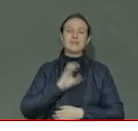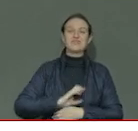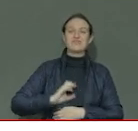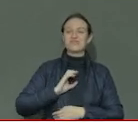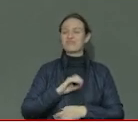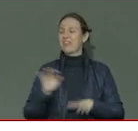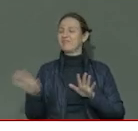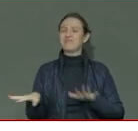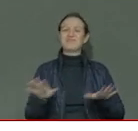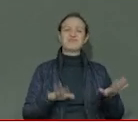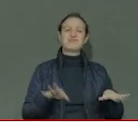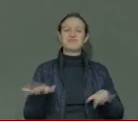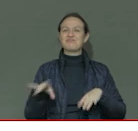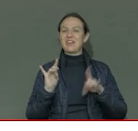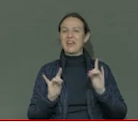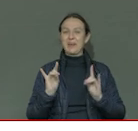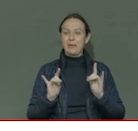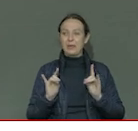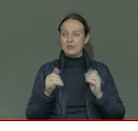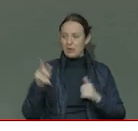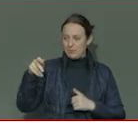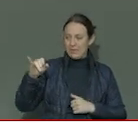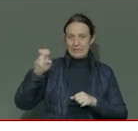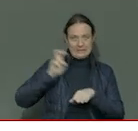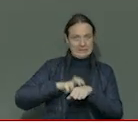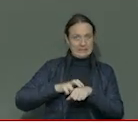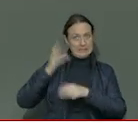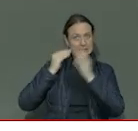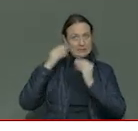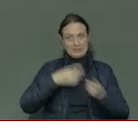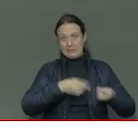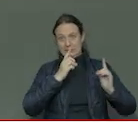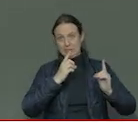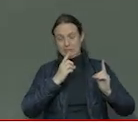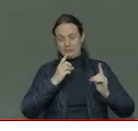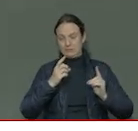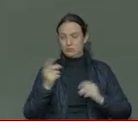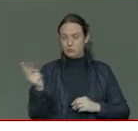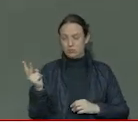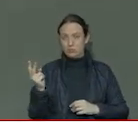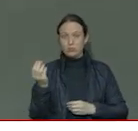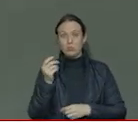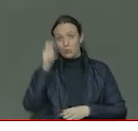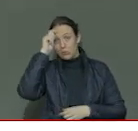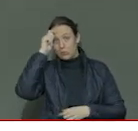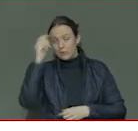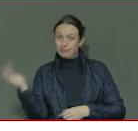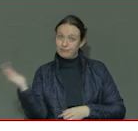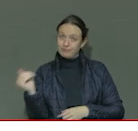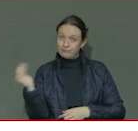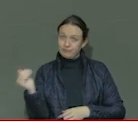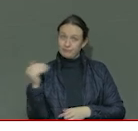comfortable with animals. So he needed Pi to learn a valuable lesson. So he takes Pi and Ravi to the cage of an animal,